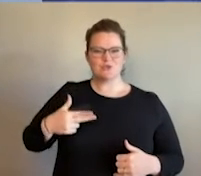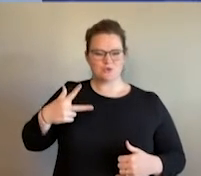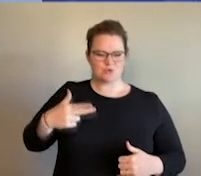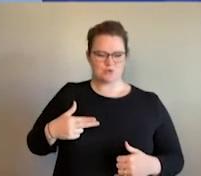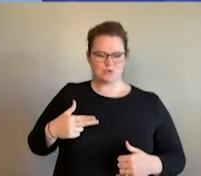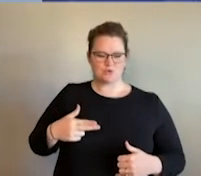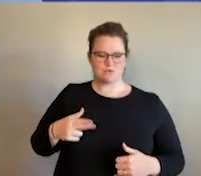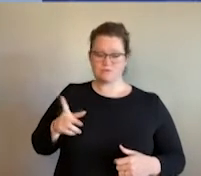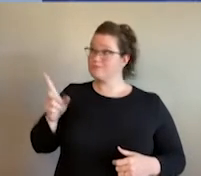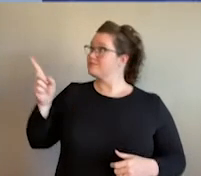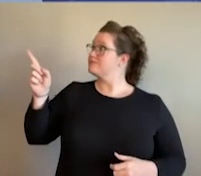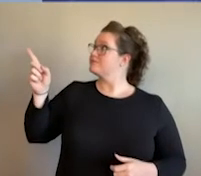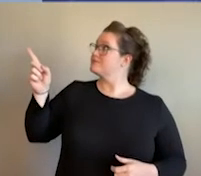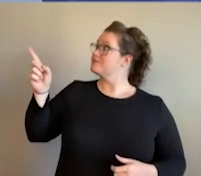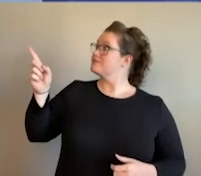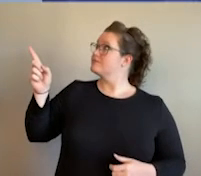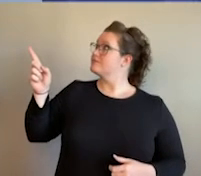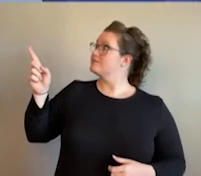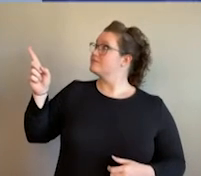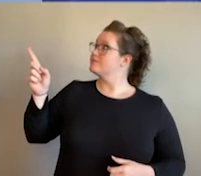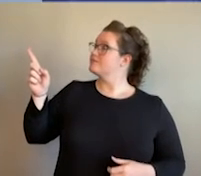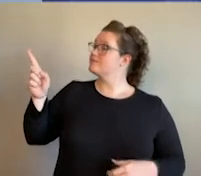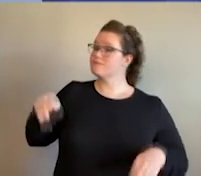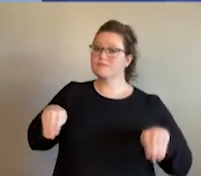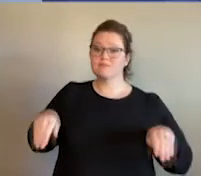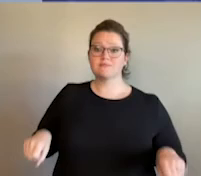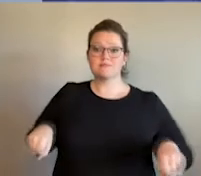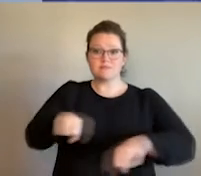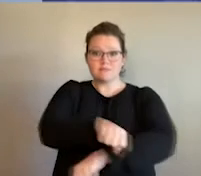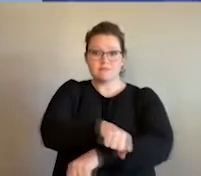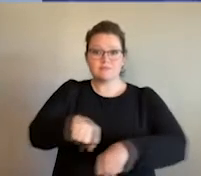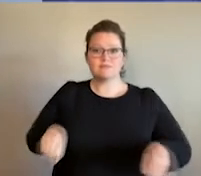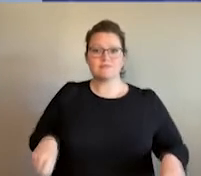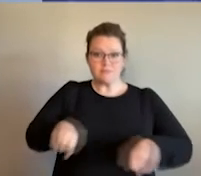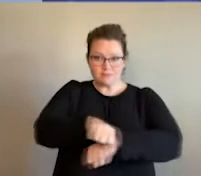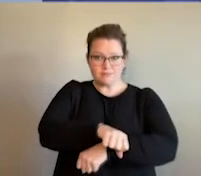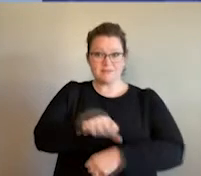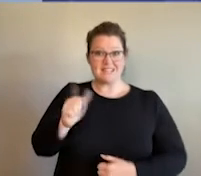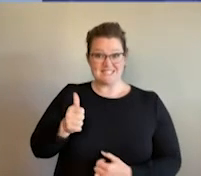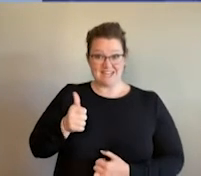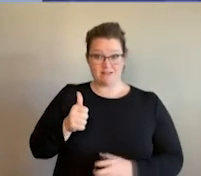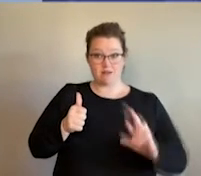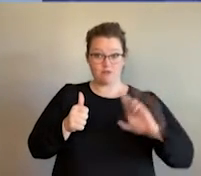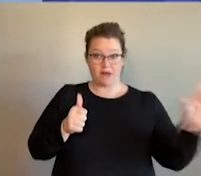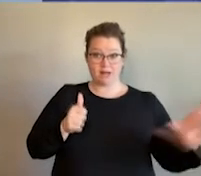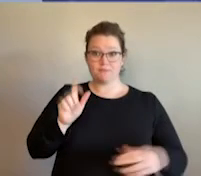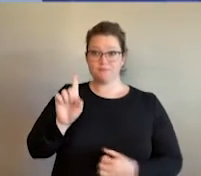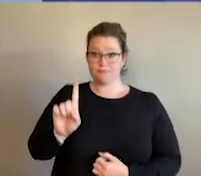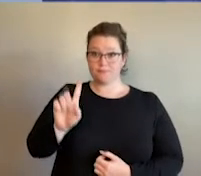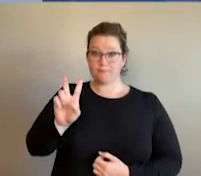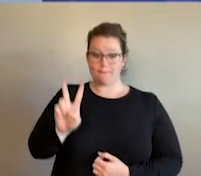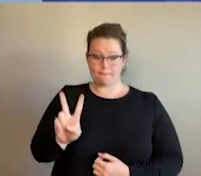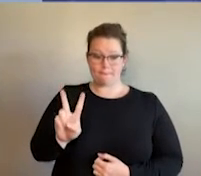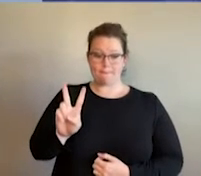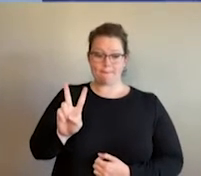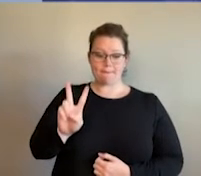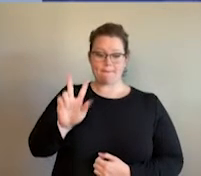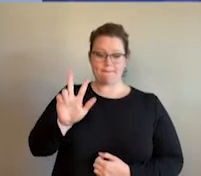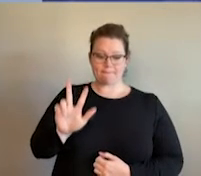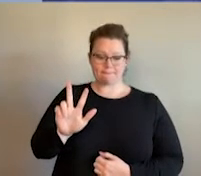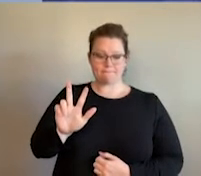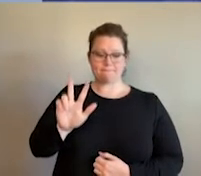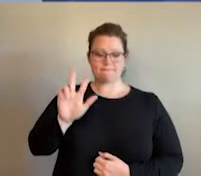and cross in like so. Let's do 10 of these. Ready? Go. 1,